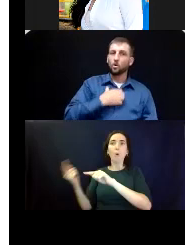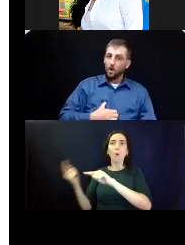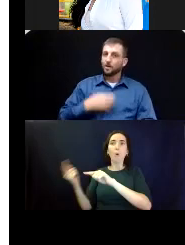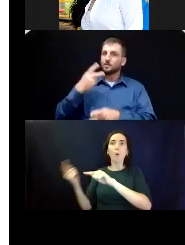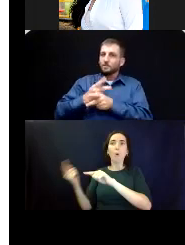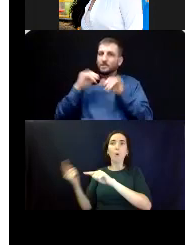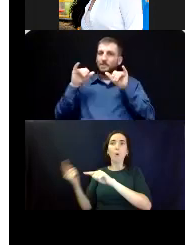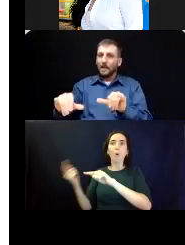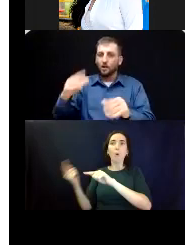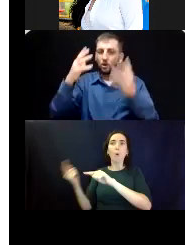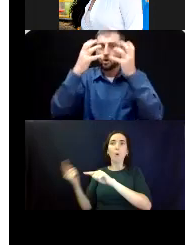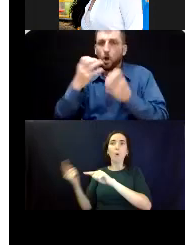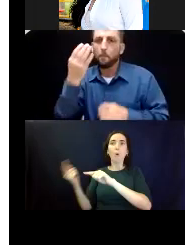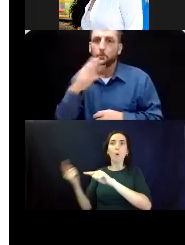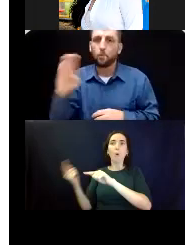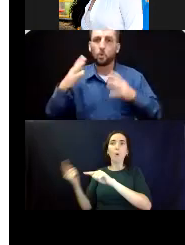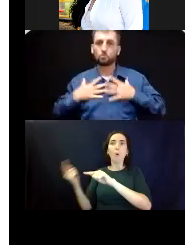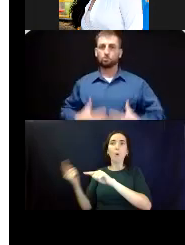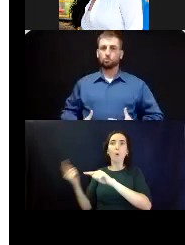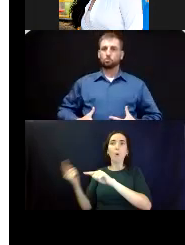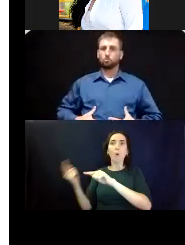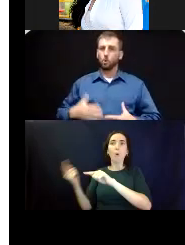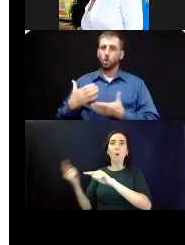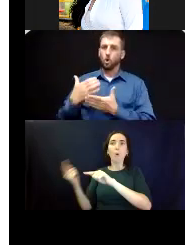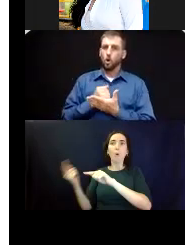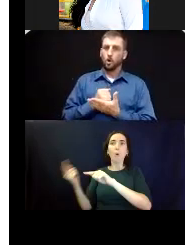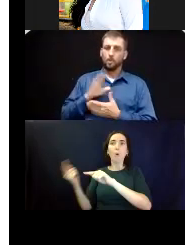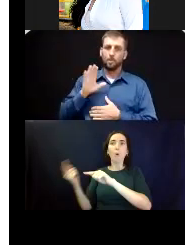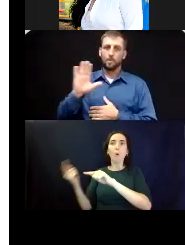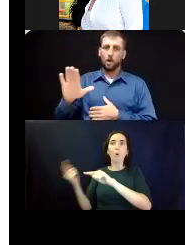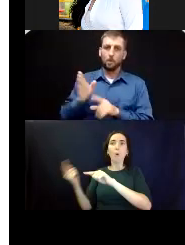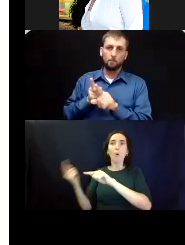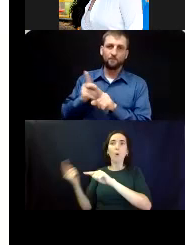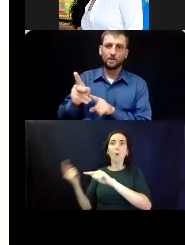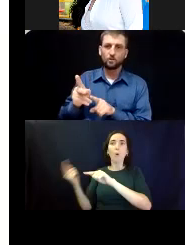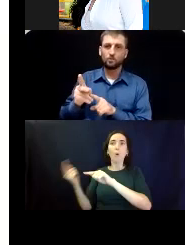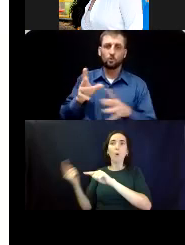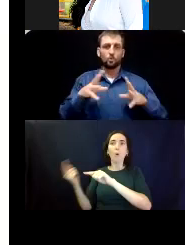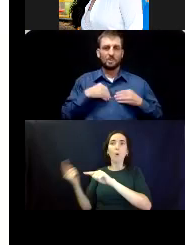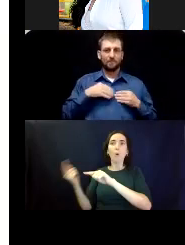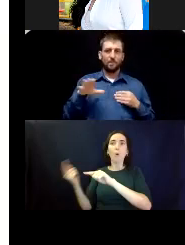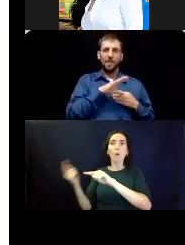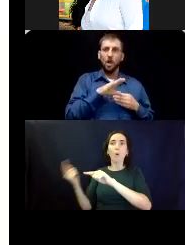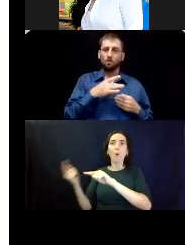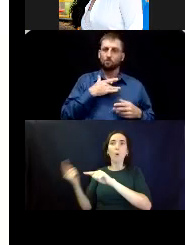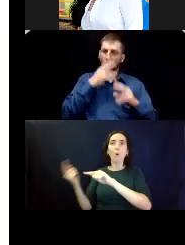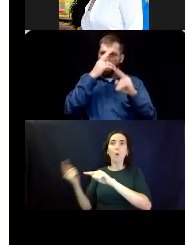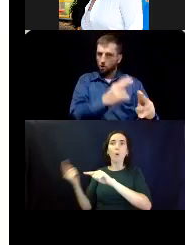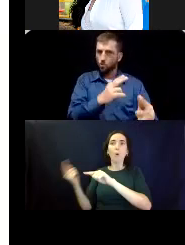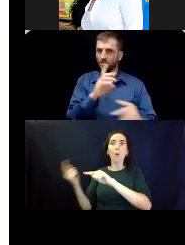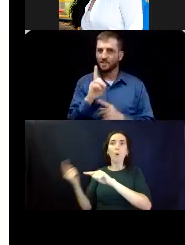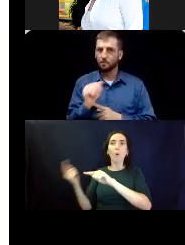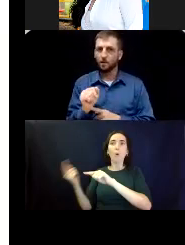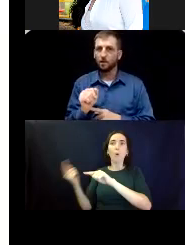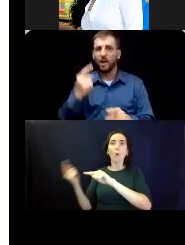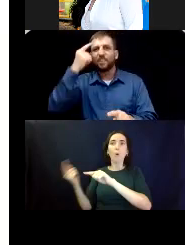coat in which they had learned their profession and received their honorable disabilities. Just think to the ugly